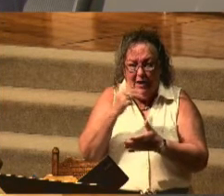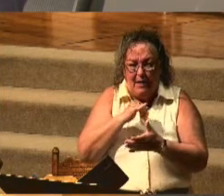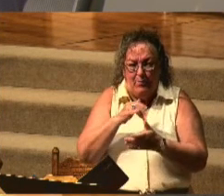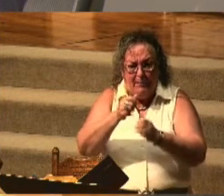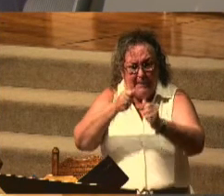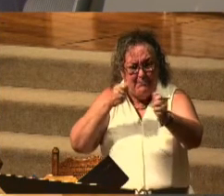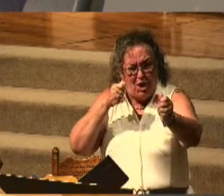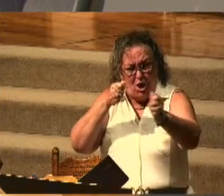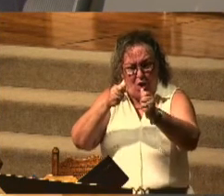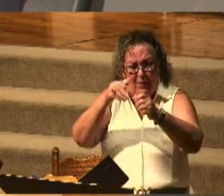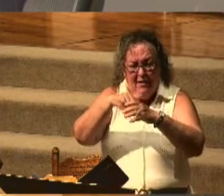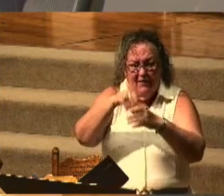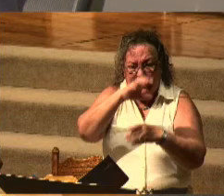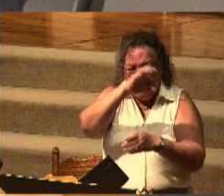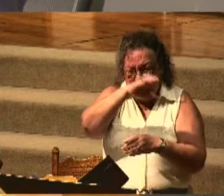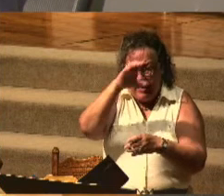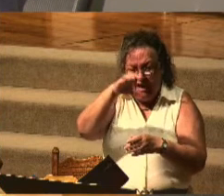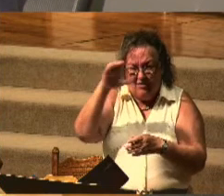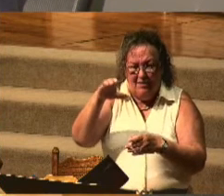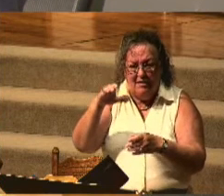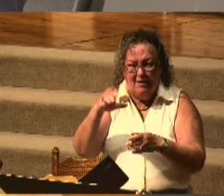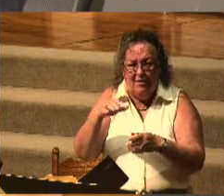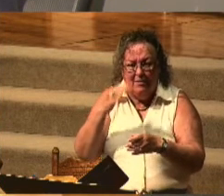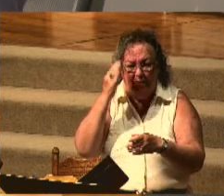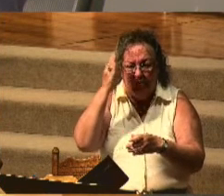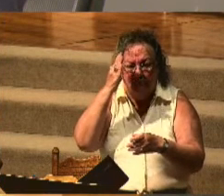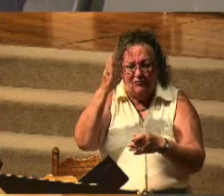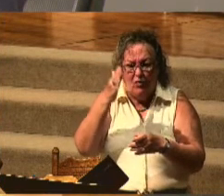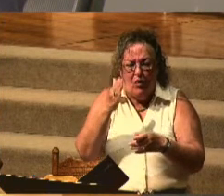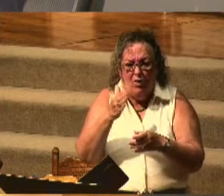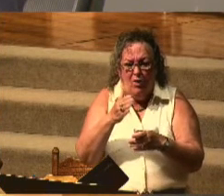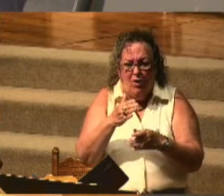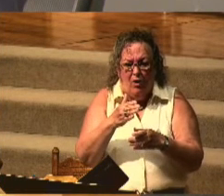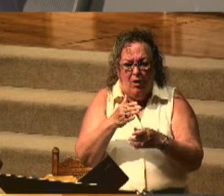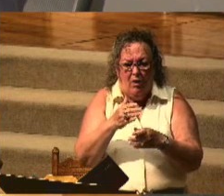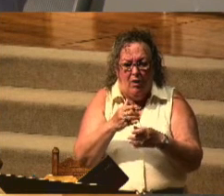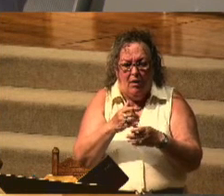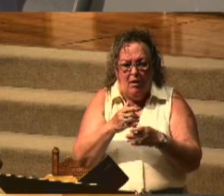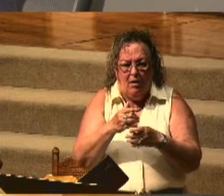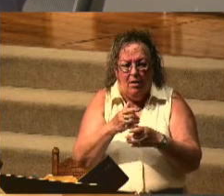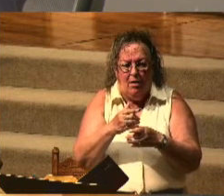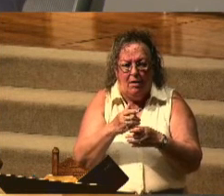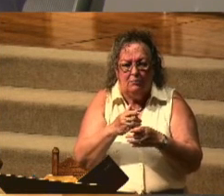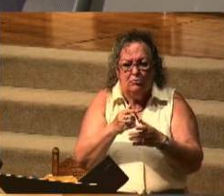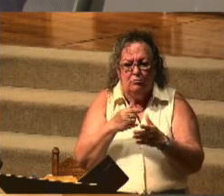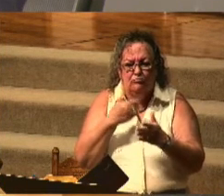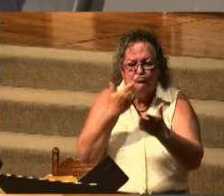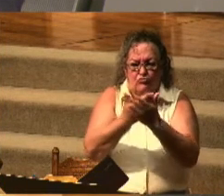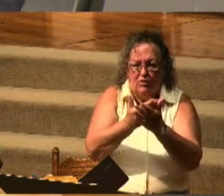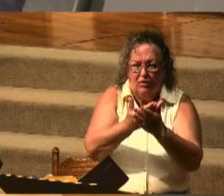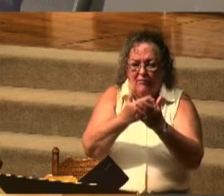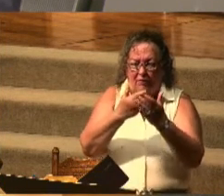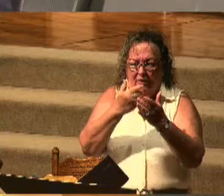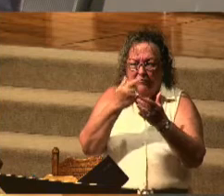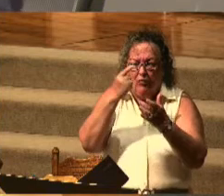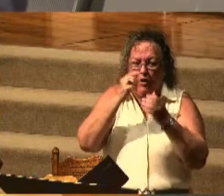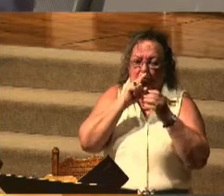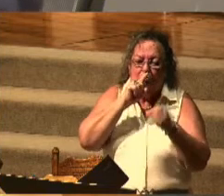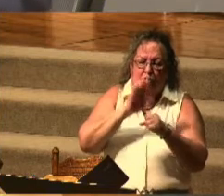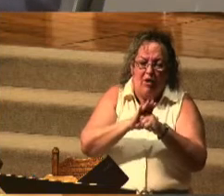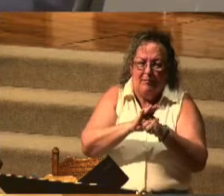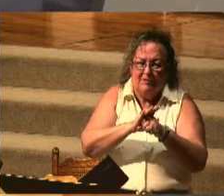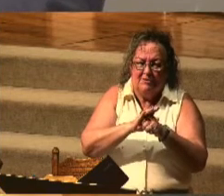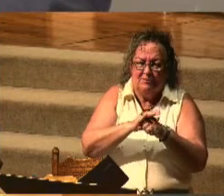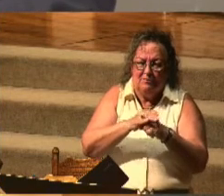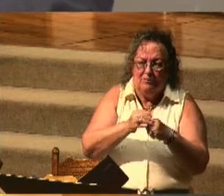cloud, and it shall be for a token of a covenant between me and the earth. See, we live by the grace of